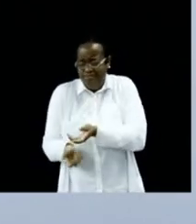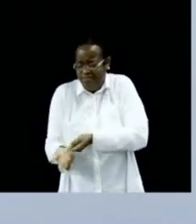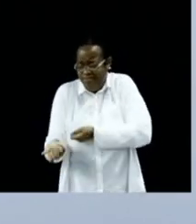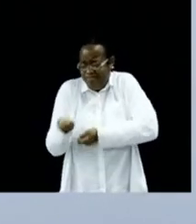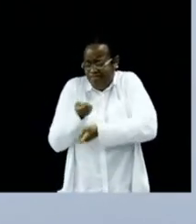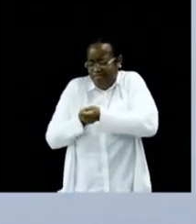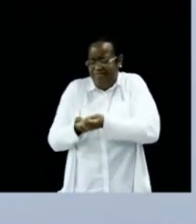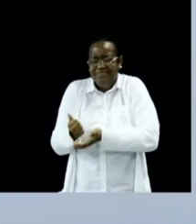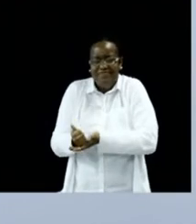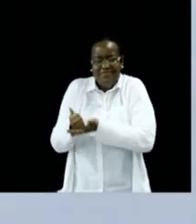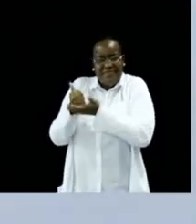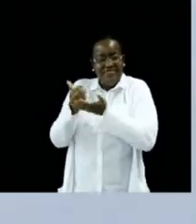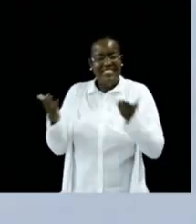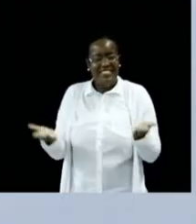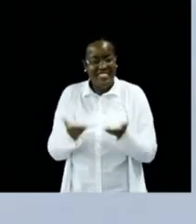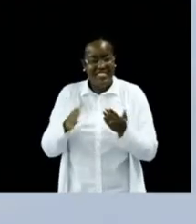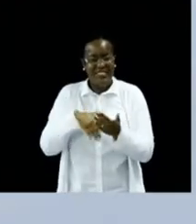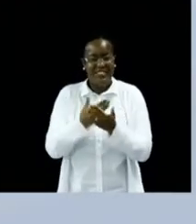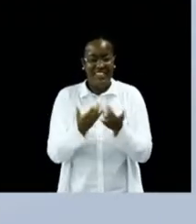up to get you here today.